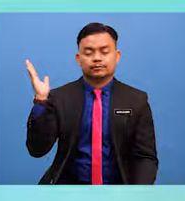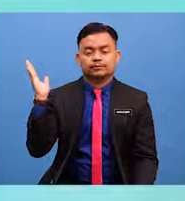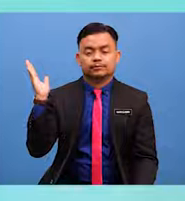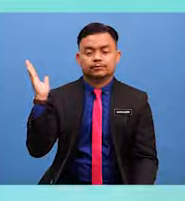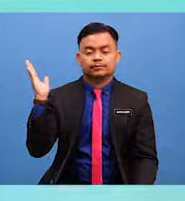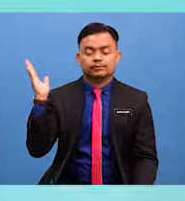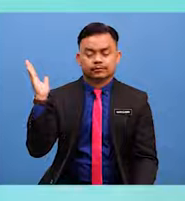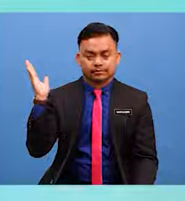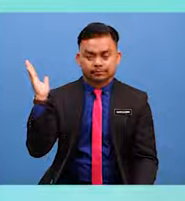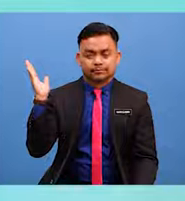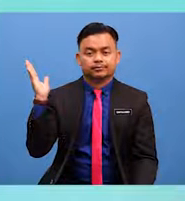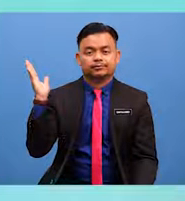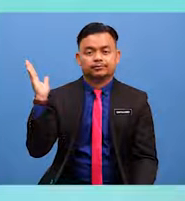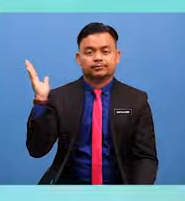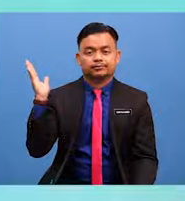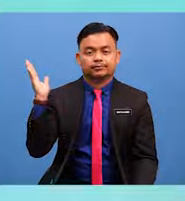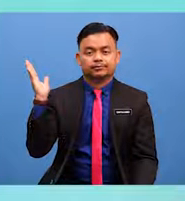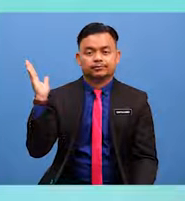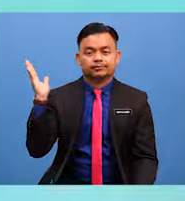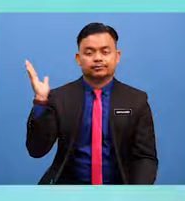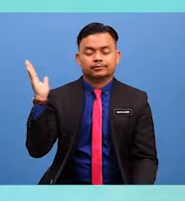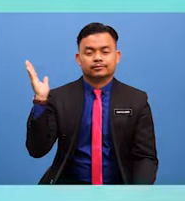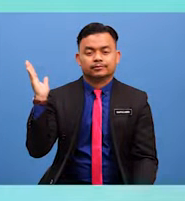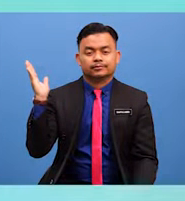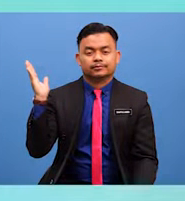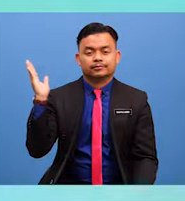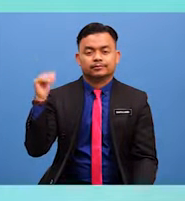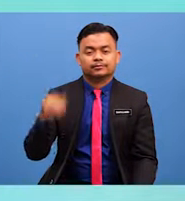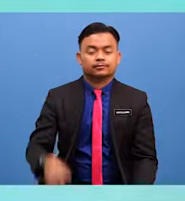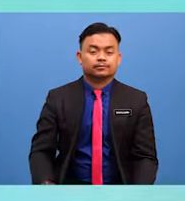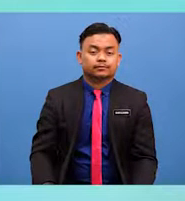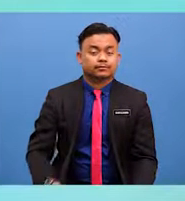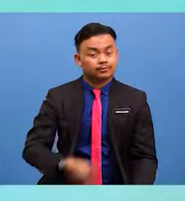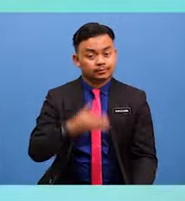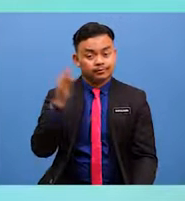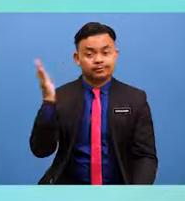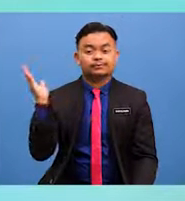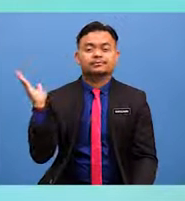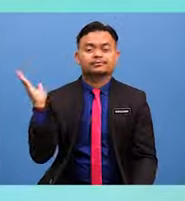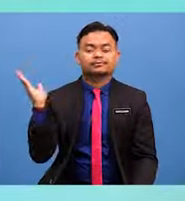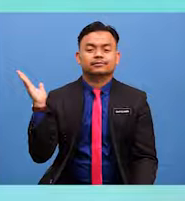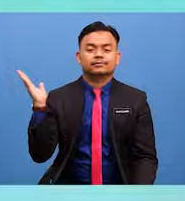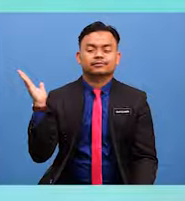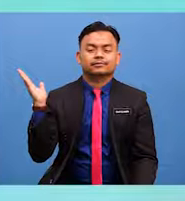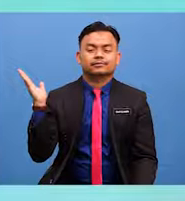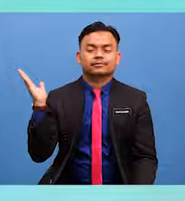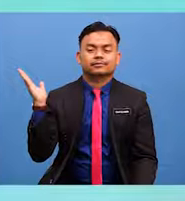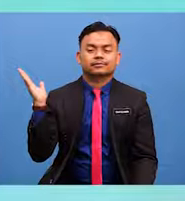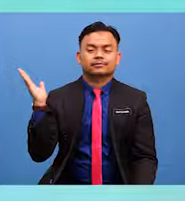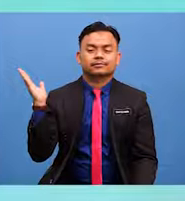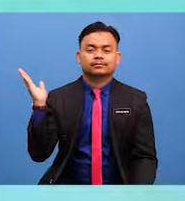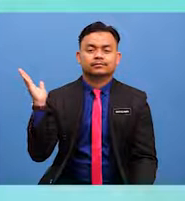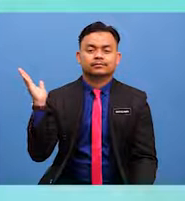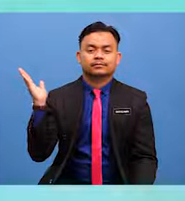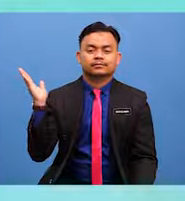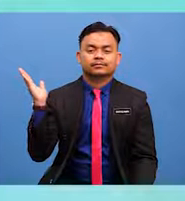or generalization. The simple present can be used to talk about casual actions in the